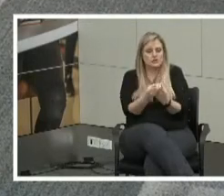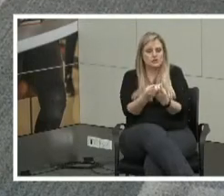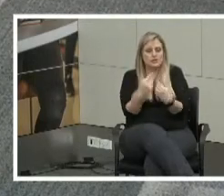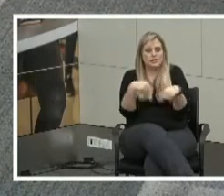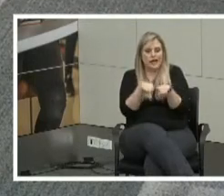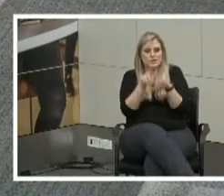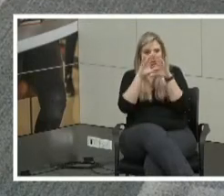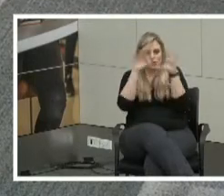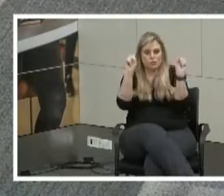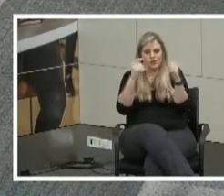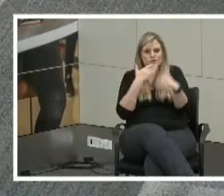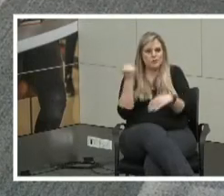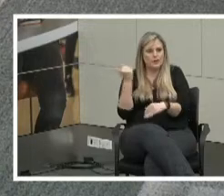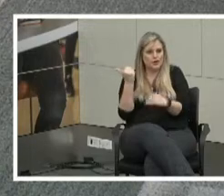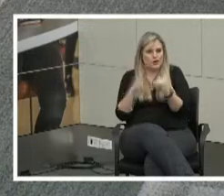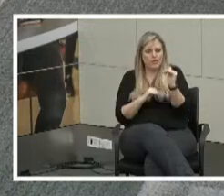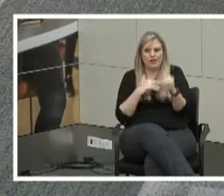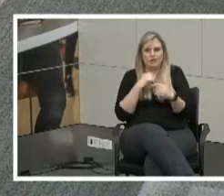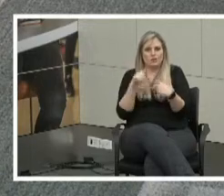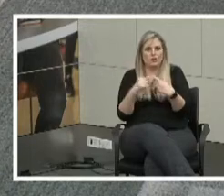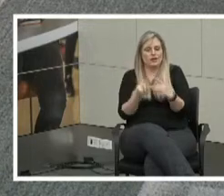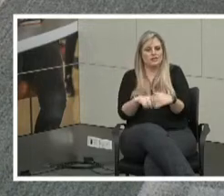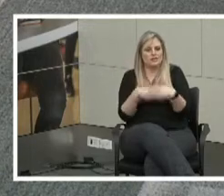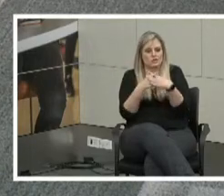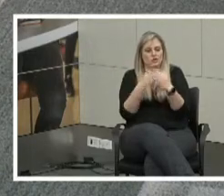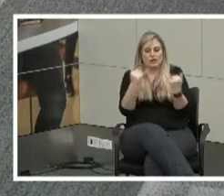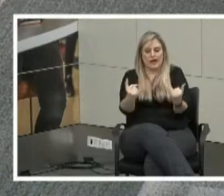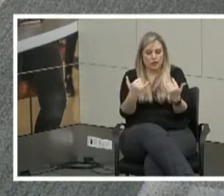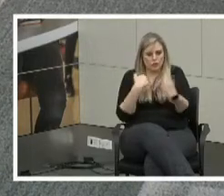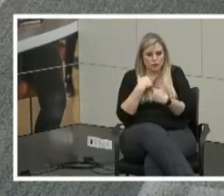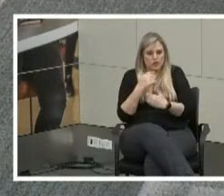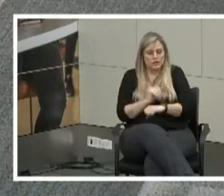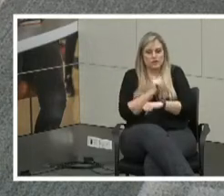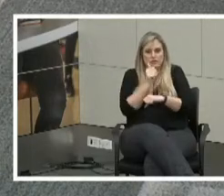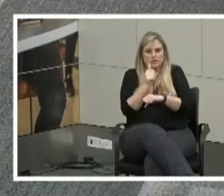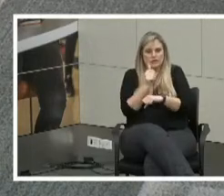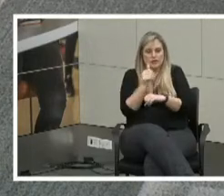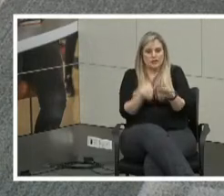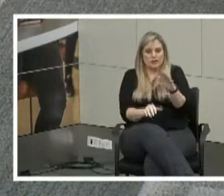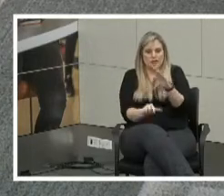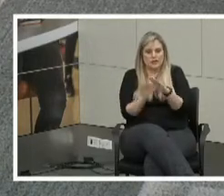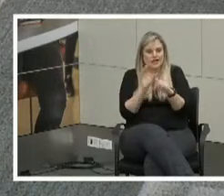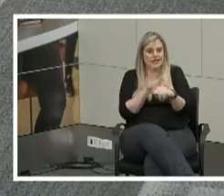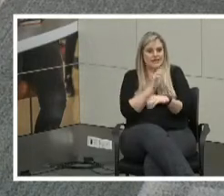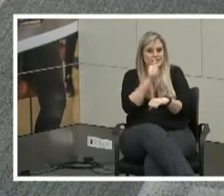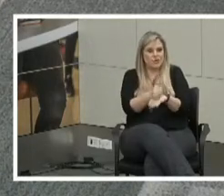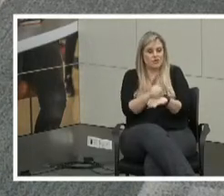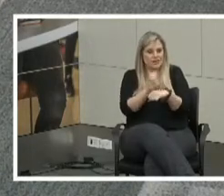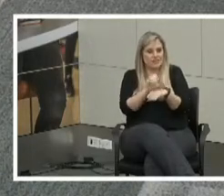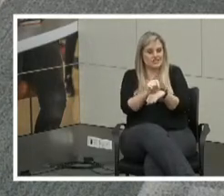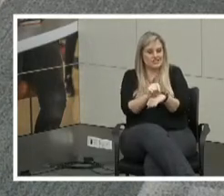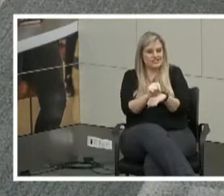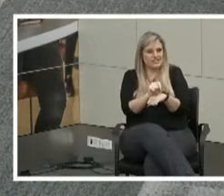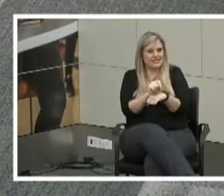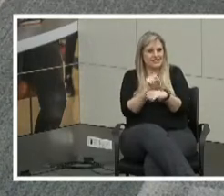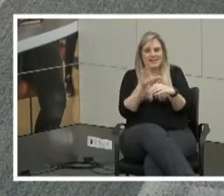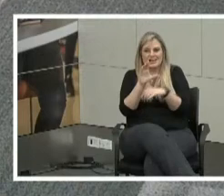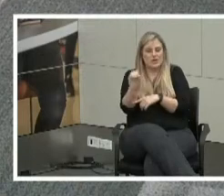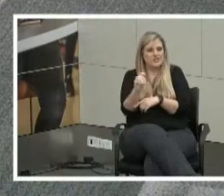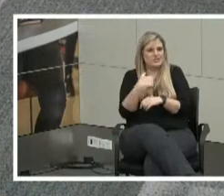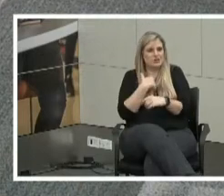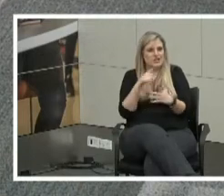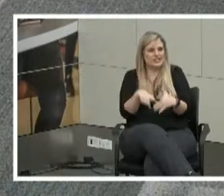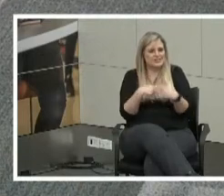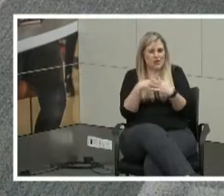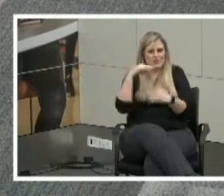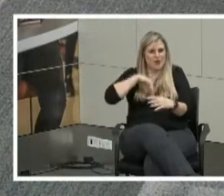superintendent is better off than how he found it and now he founded a charter school consulting company so he can start profiting off of both ends